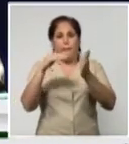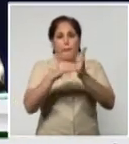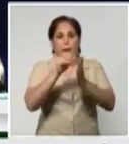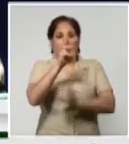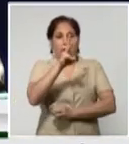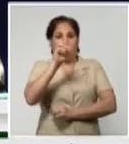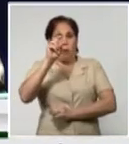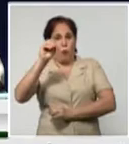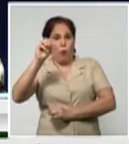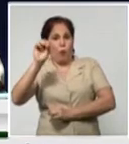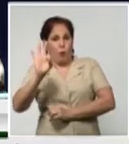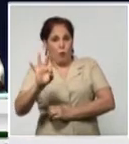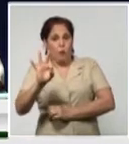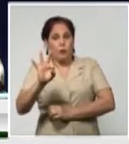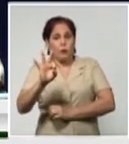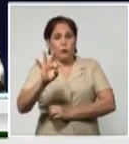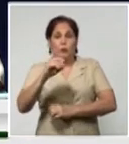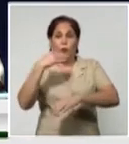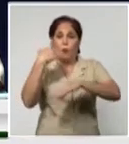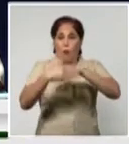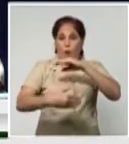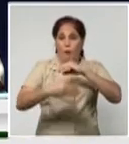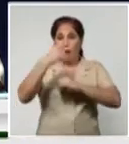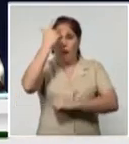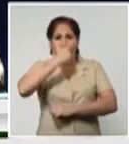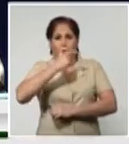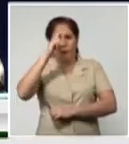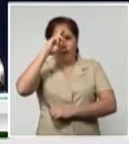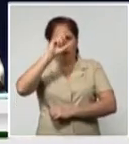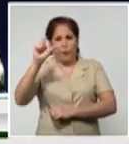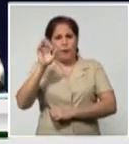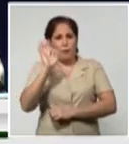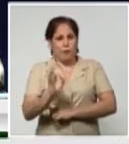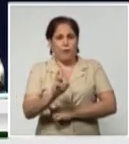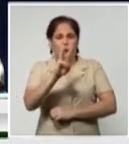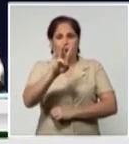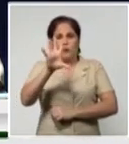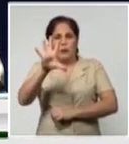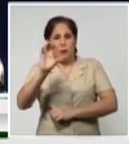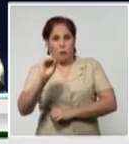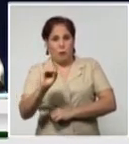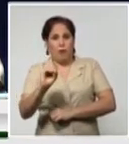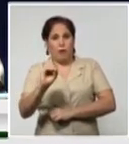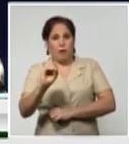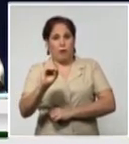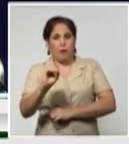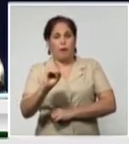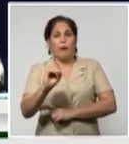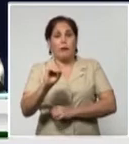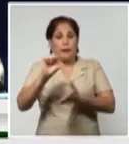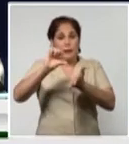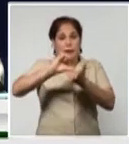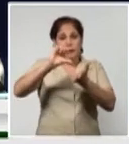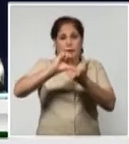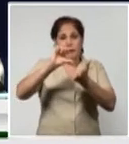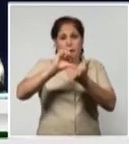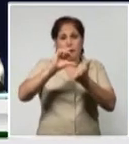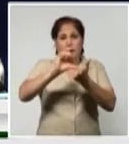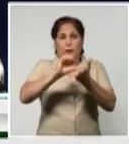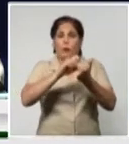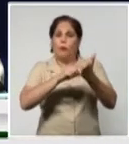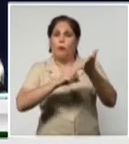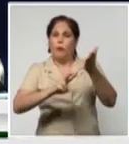1,308 in the Brother Almeire's Hospital, 350 in the